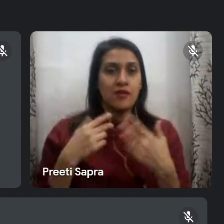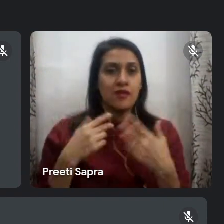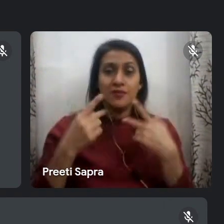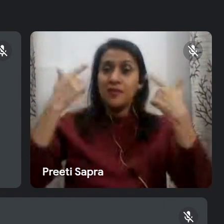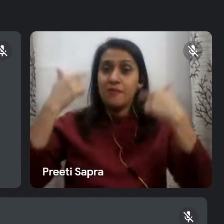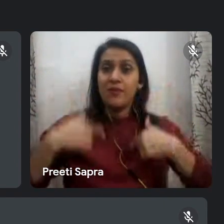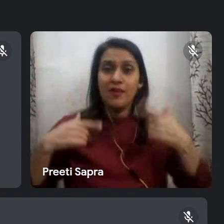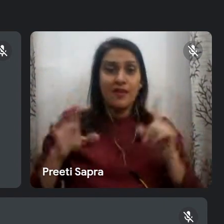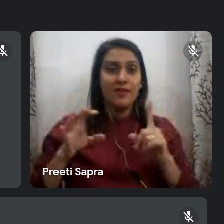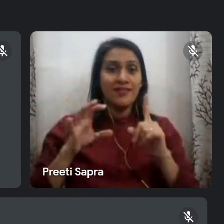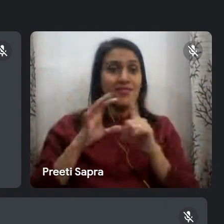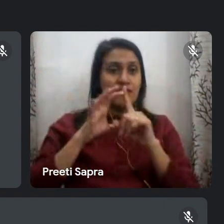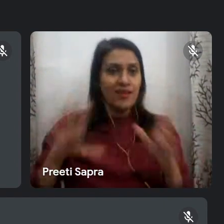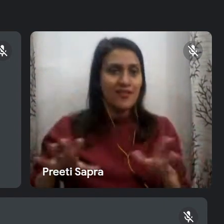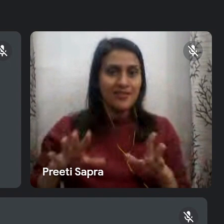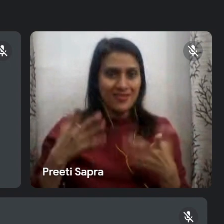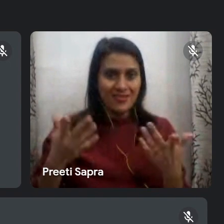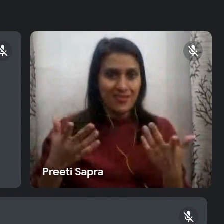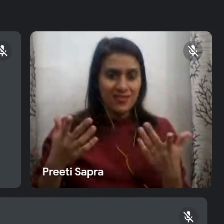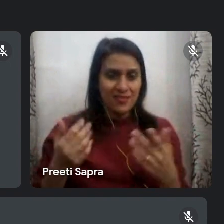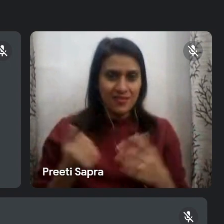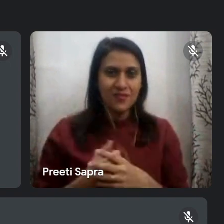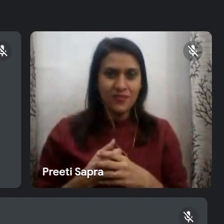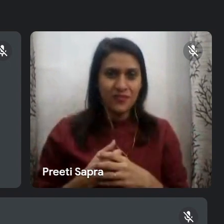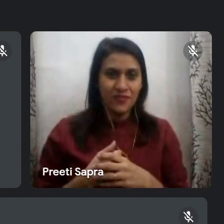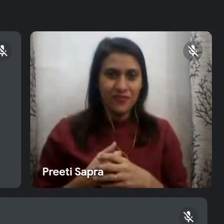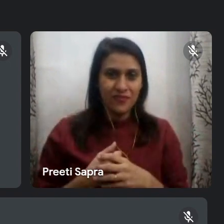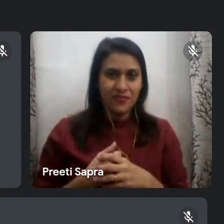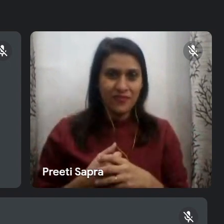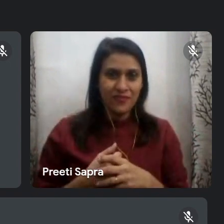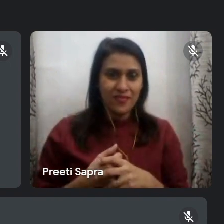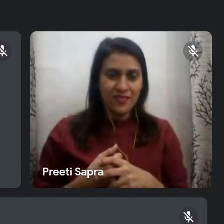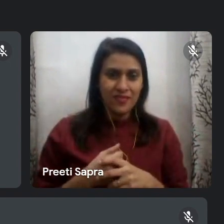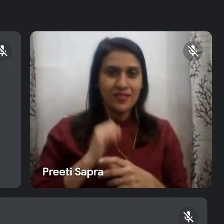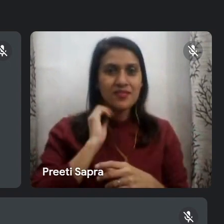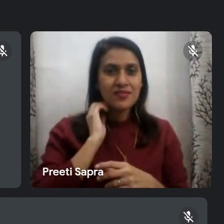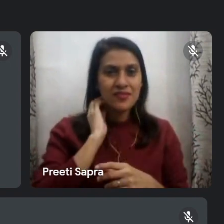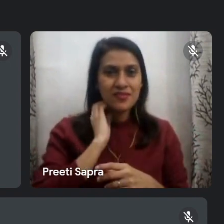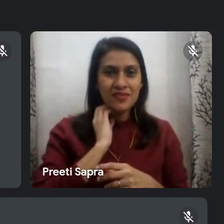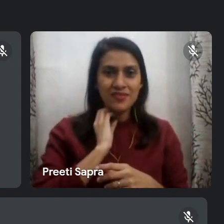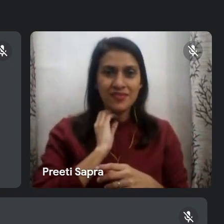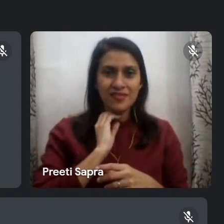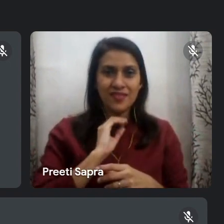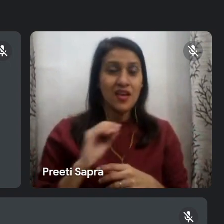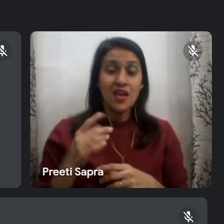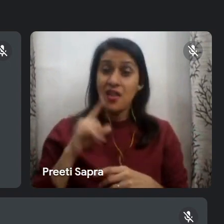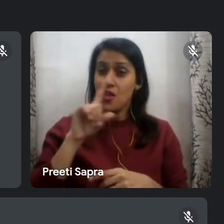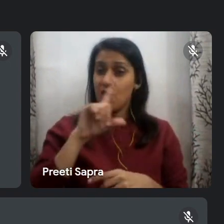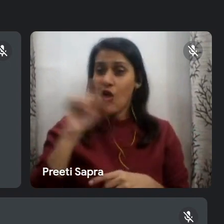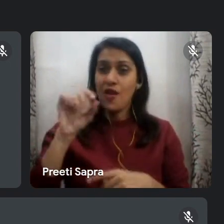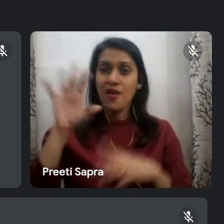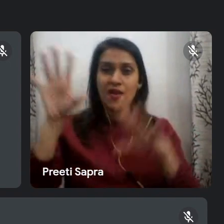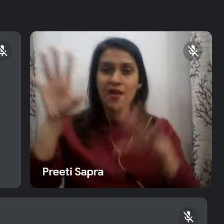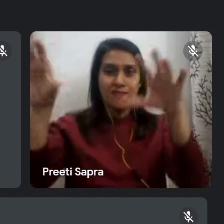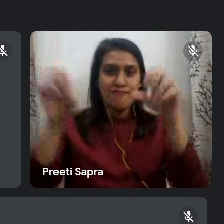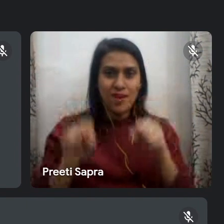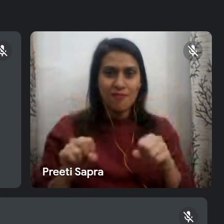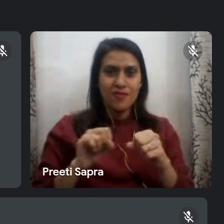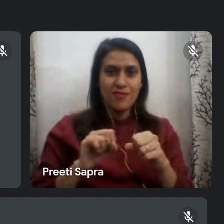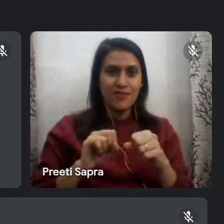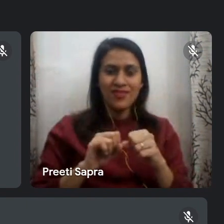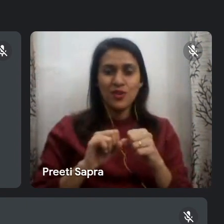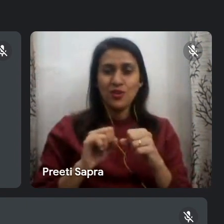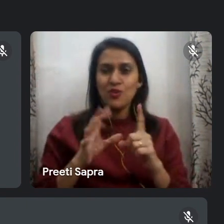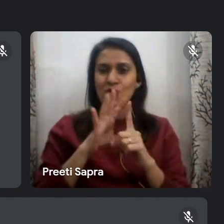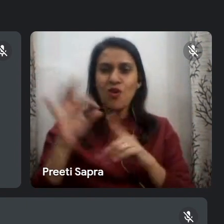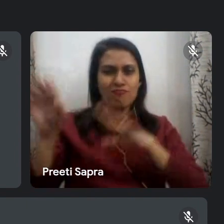And you put me in a room with 100 people, I'll blend in about 5 minutes. And I absolutely love that.